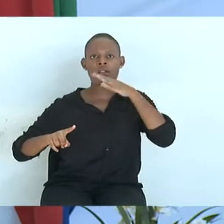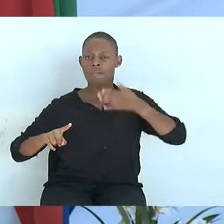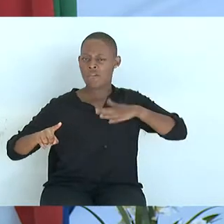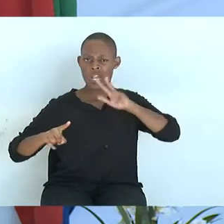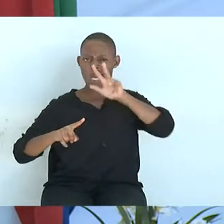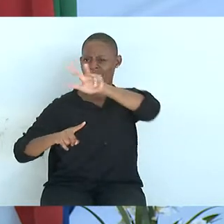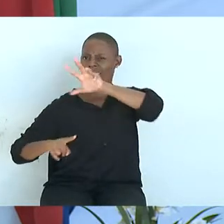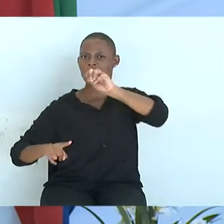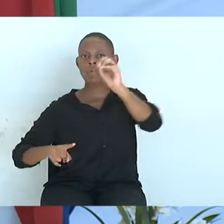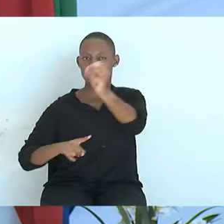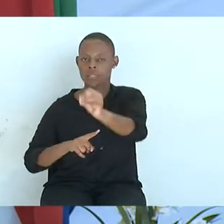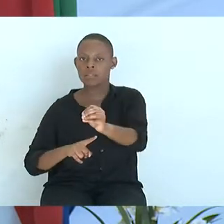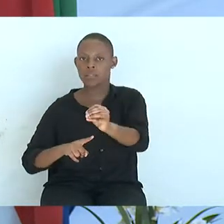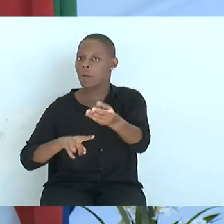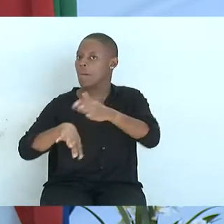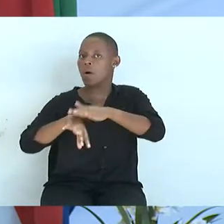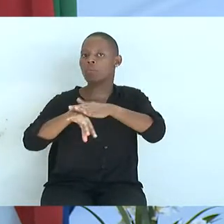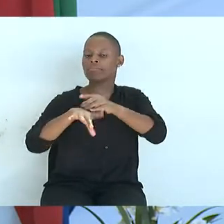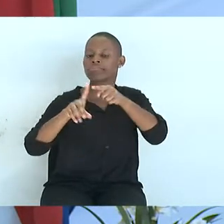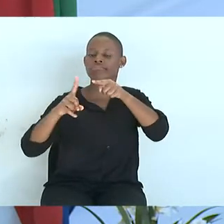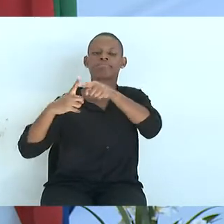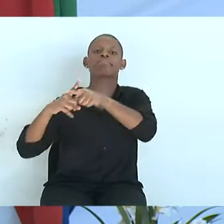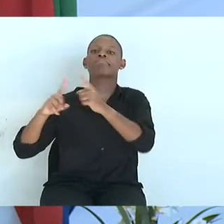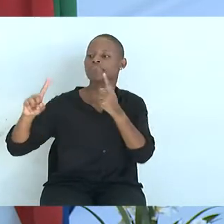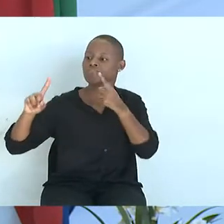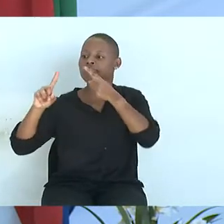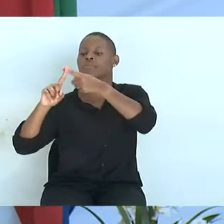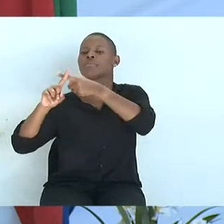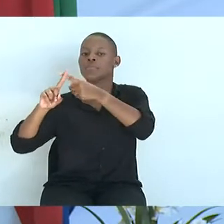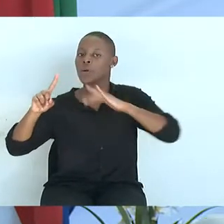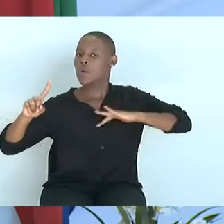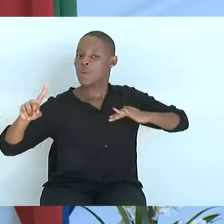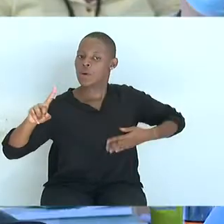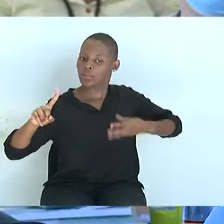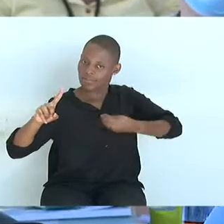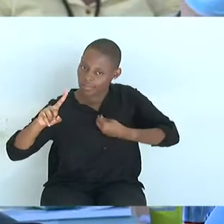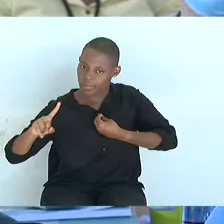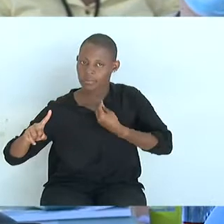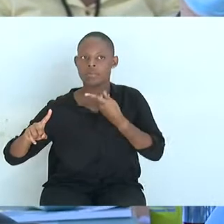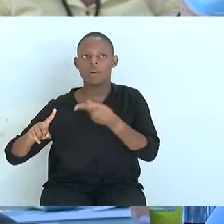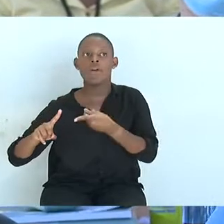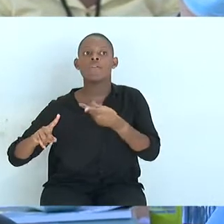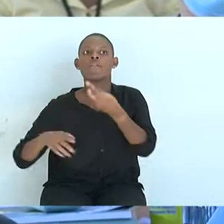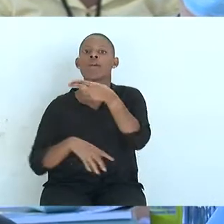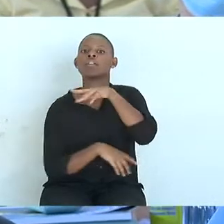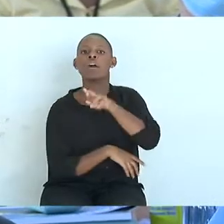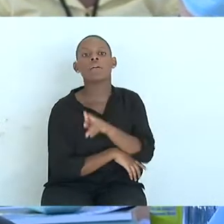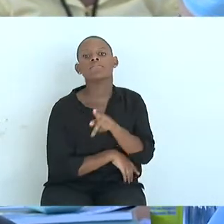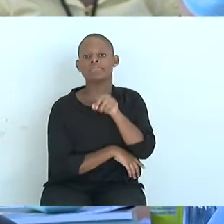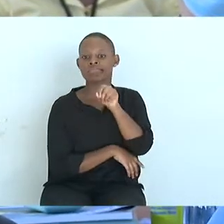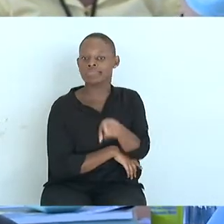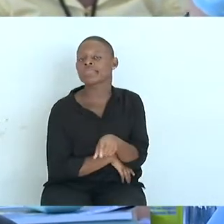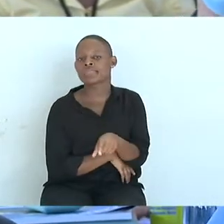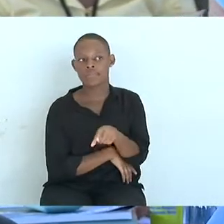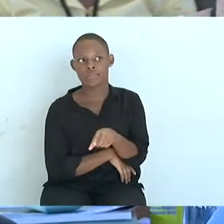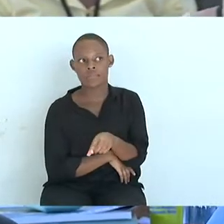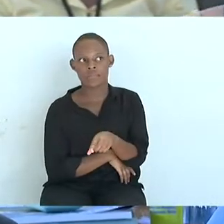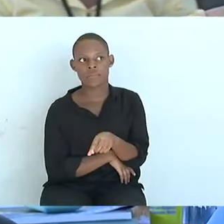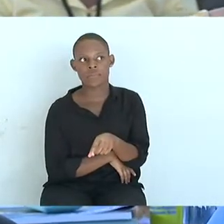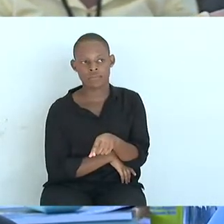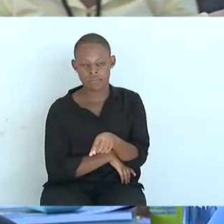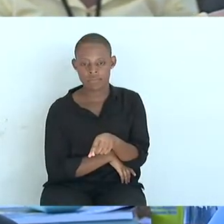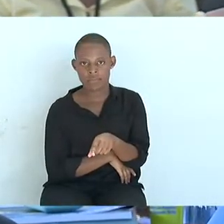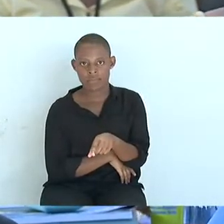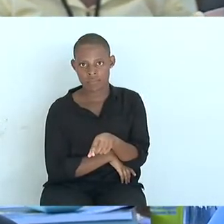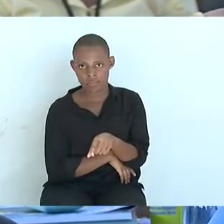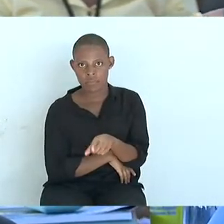sitting in these 4 districts, and being the size of Johannesburg and Cape Town. And we're saying this presents a